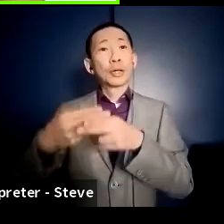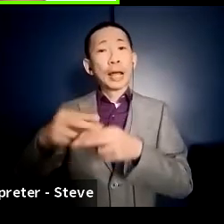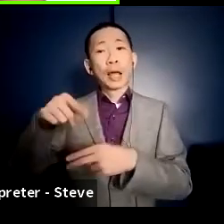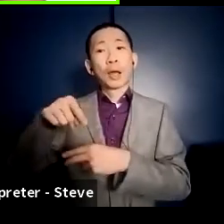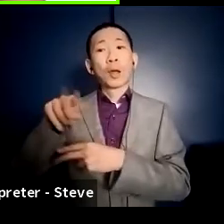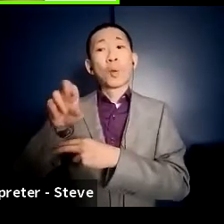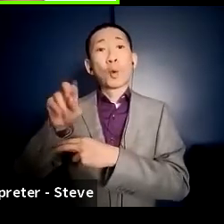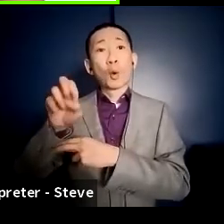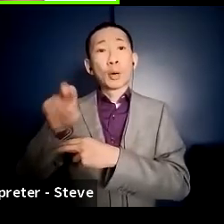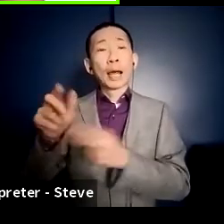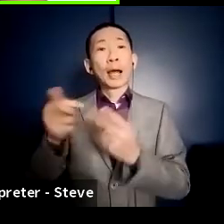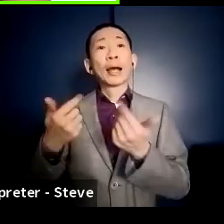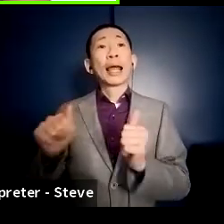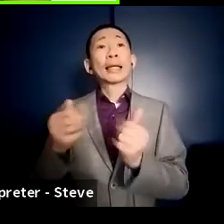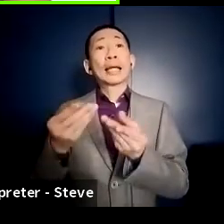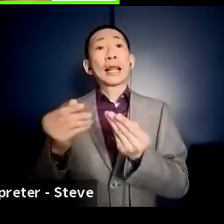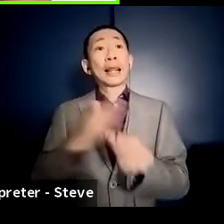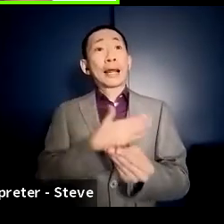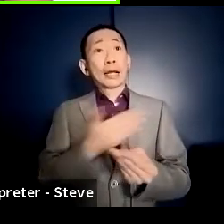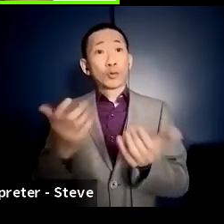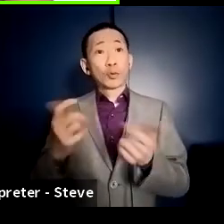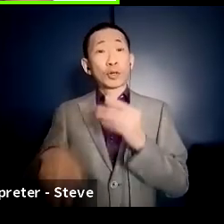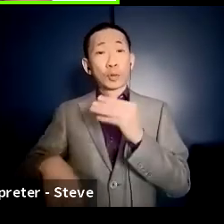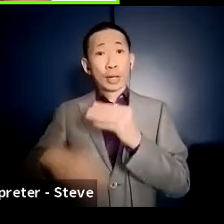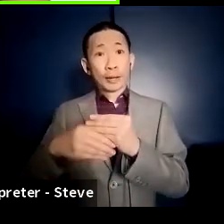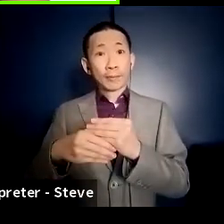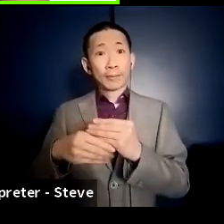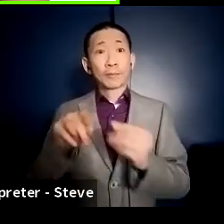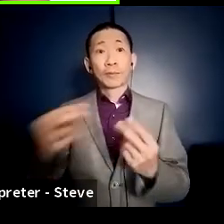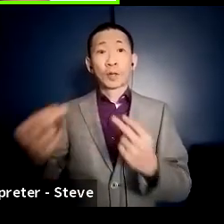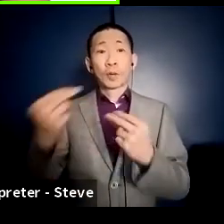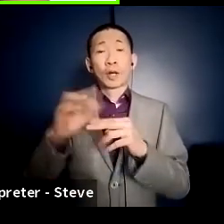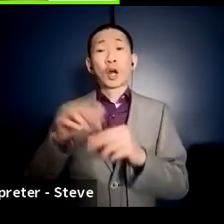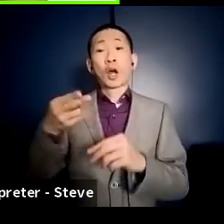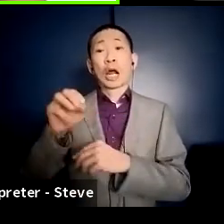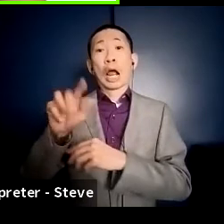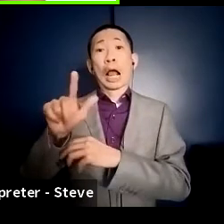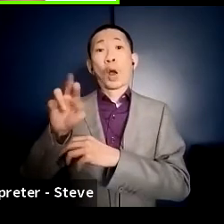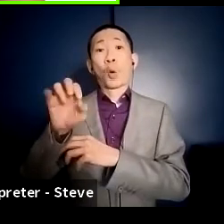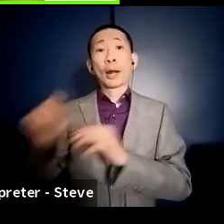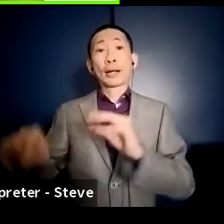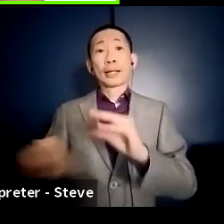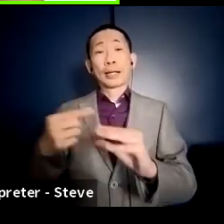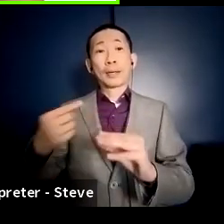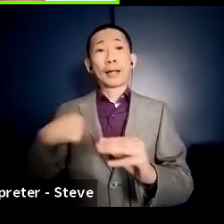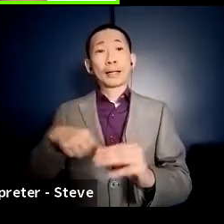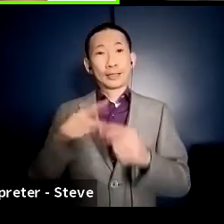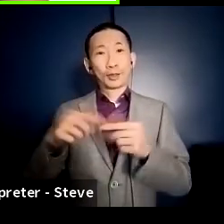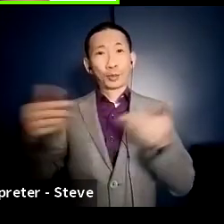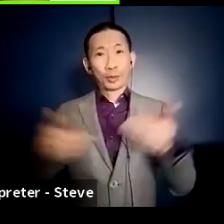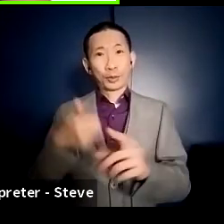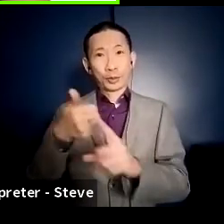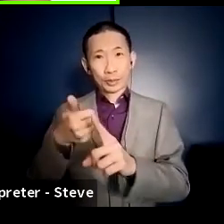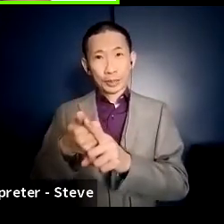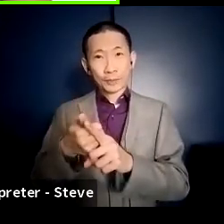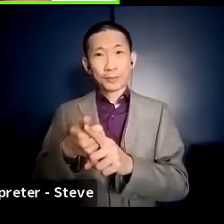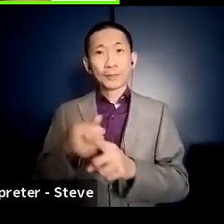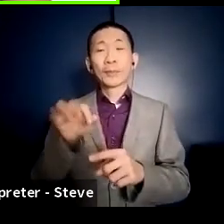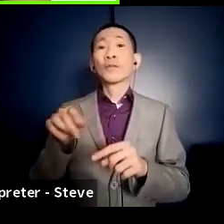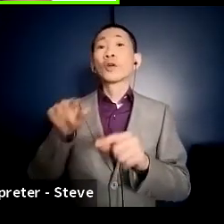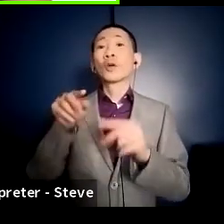land acknowledgement you'd like to give. For those of you who are watching on HowlRound, send us an email to introduce yourself. And for those of you